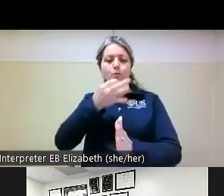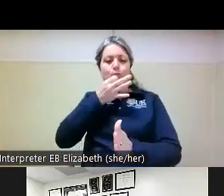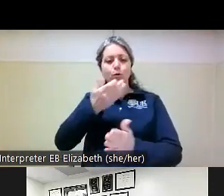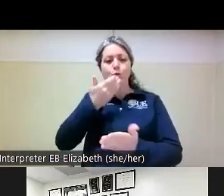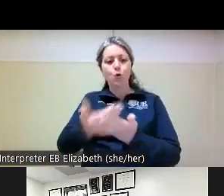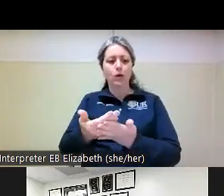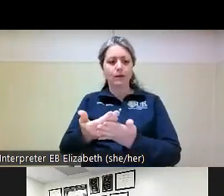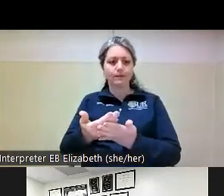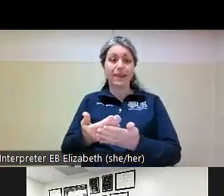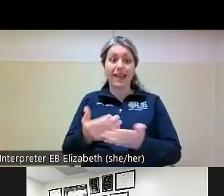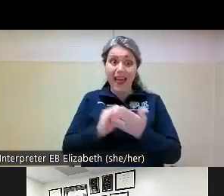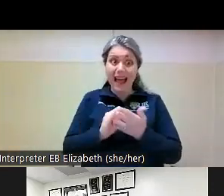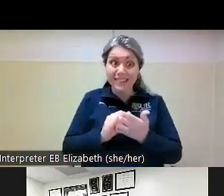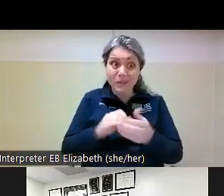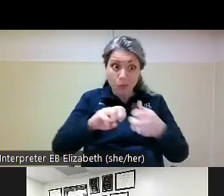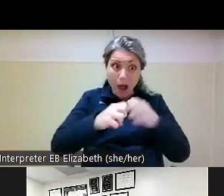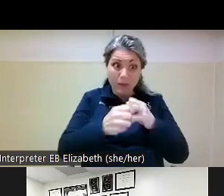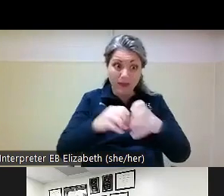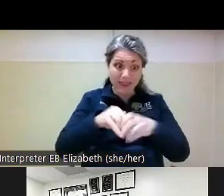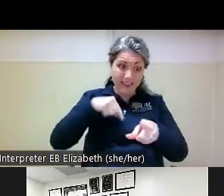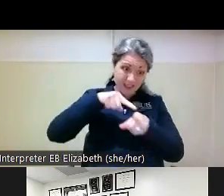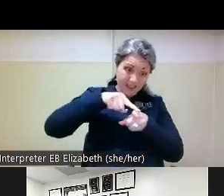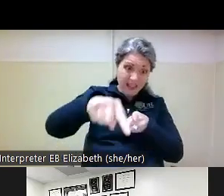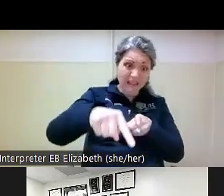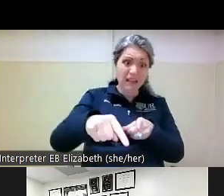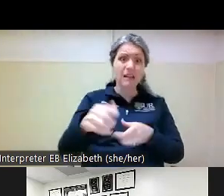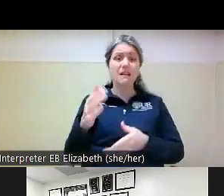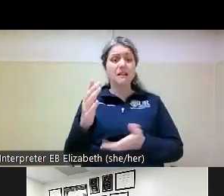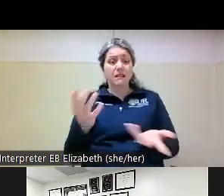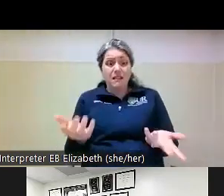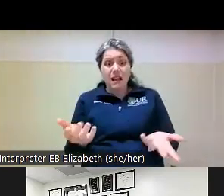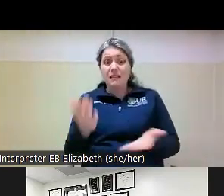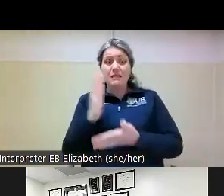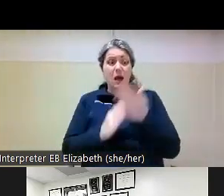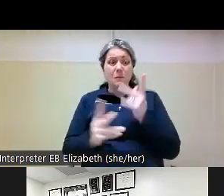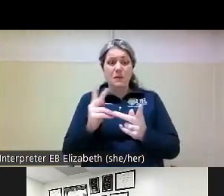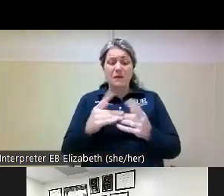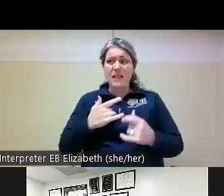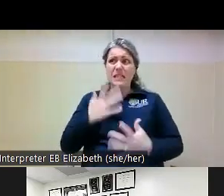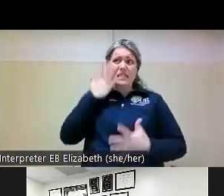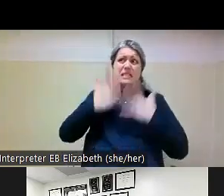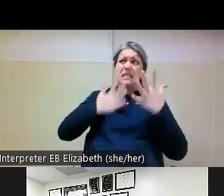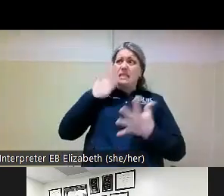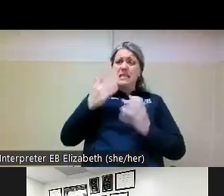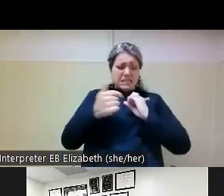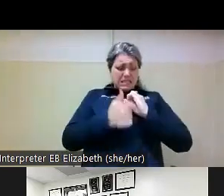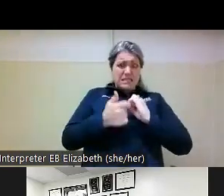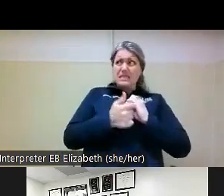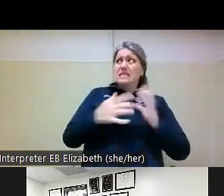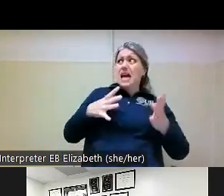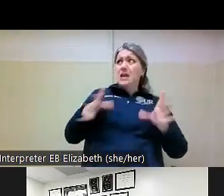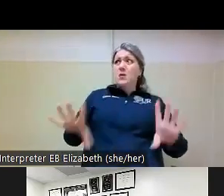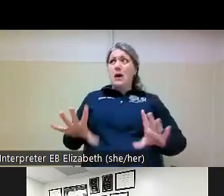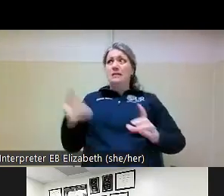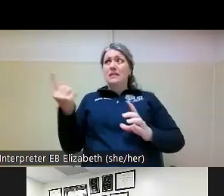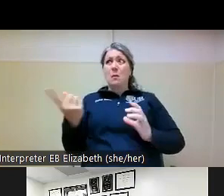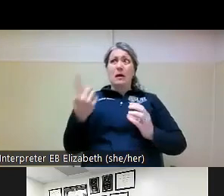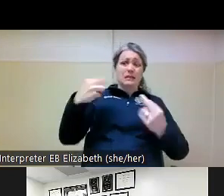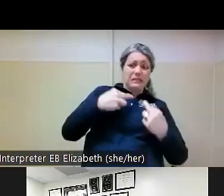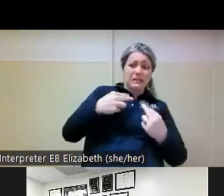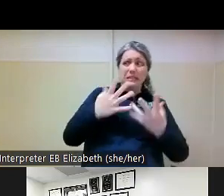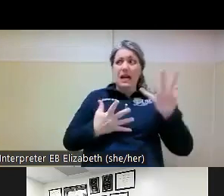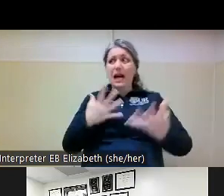rectal problem, and some patients get very embarrassed, and there still is stigma surrounding anal rectal issues,